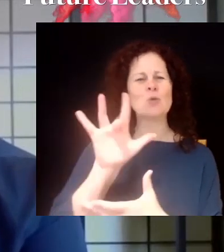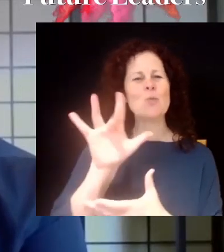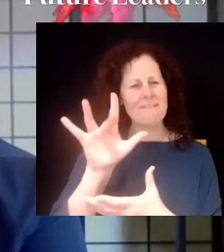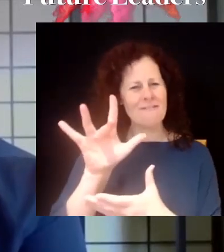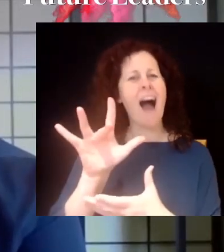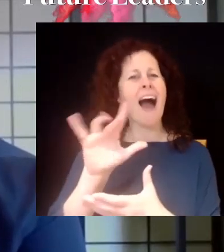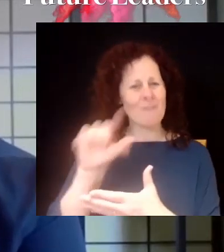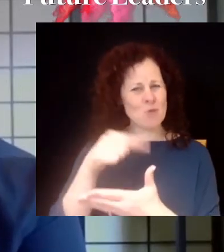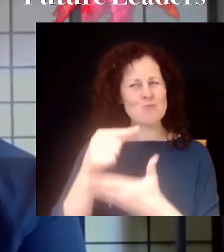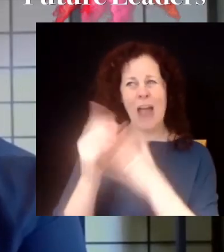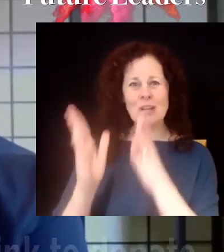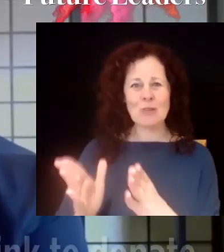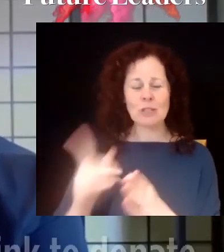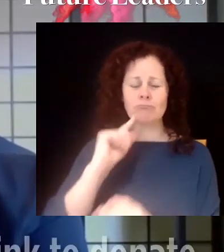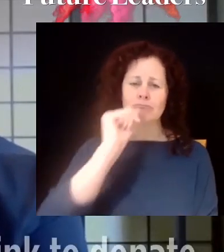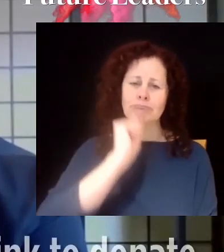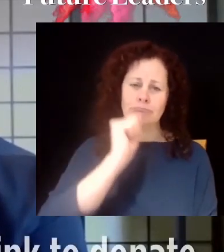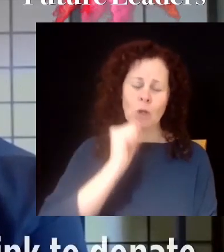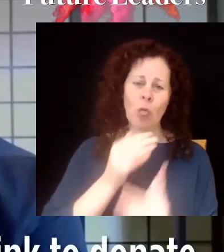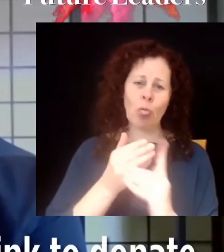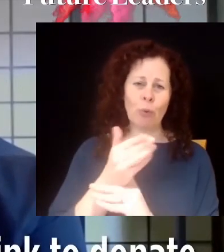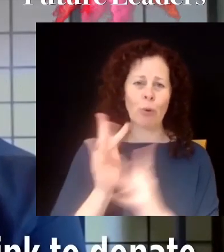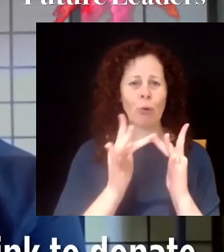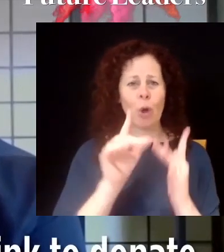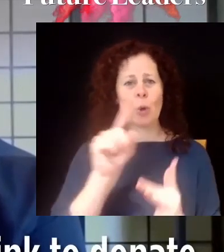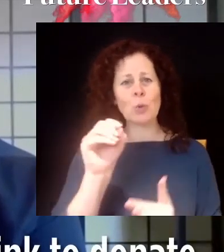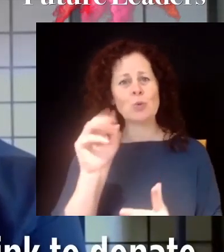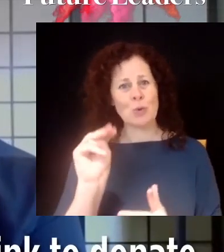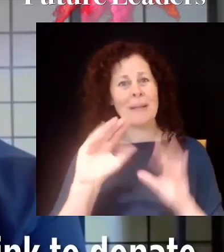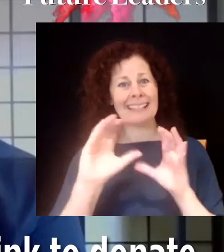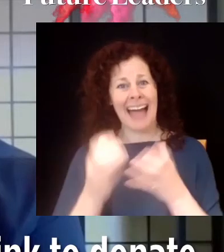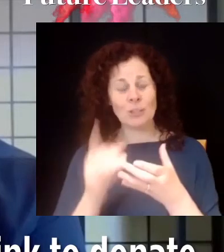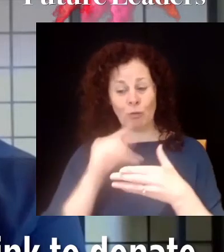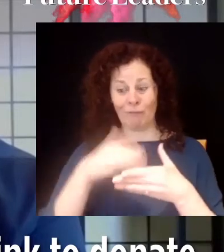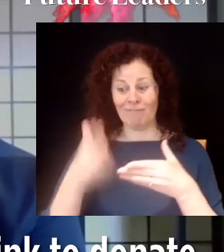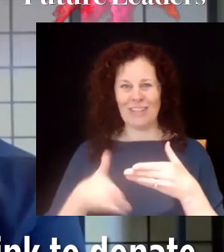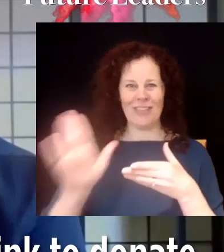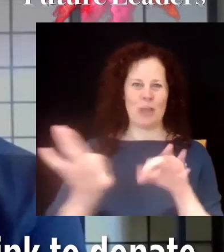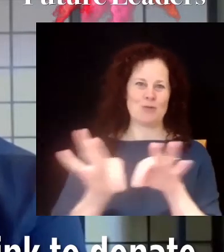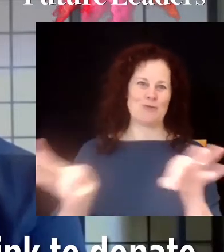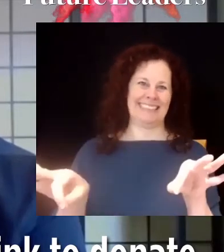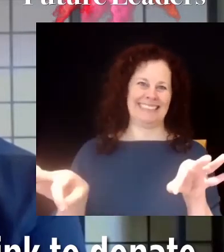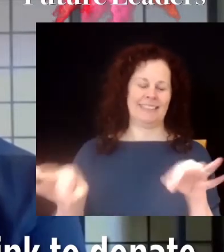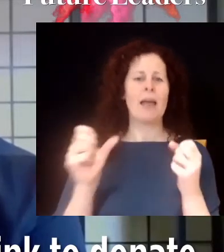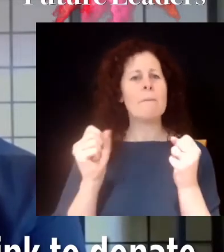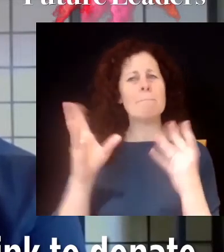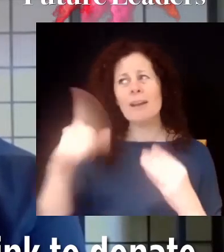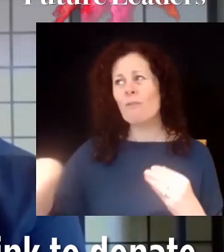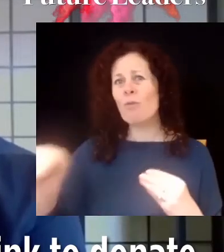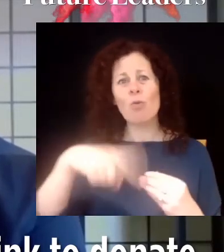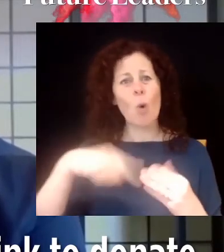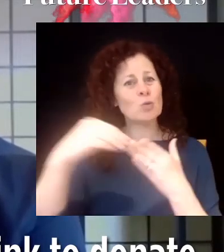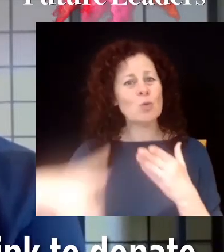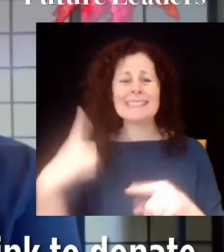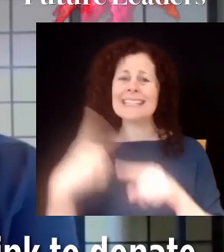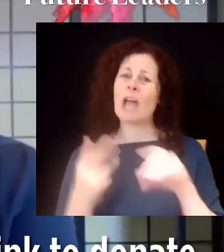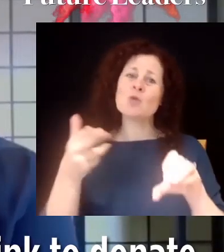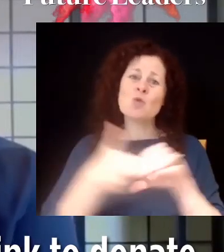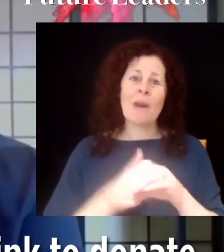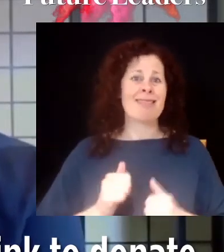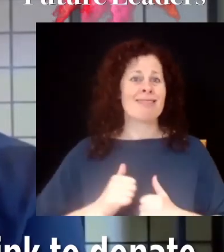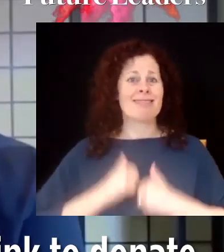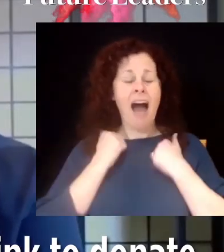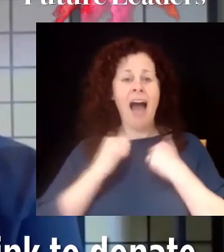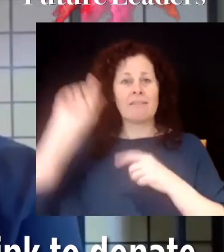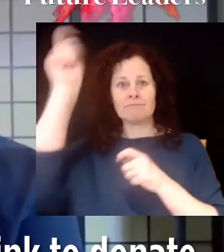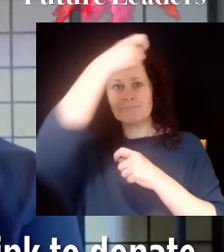grants that can be used for rent or utilities, transportation costs, groceries, etc. Recognizing that a financial crisis can force a